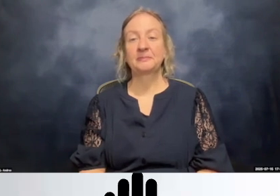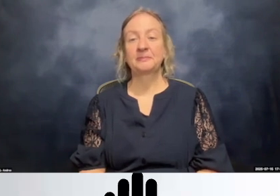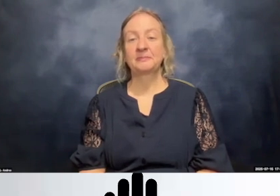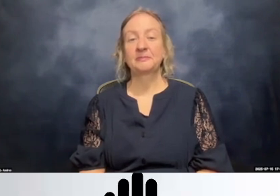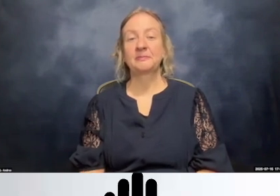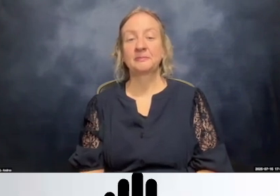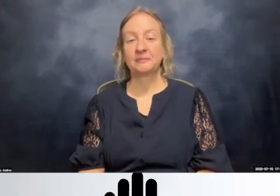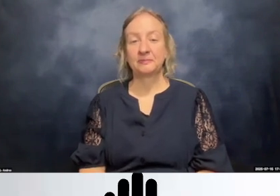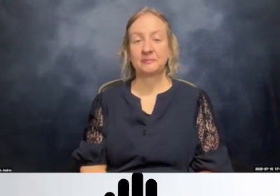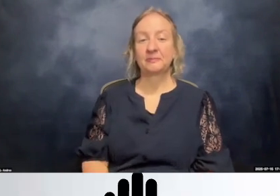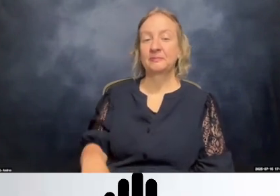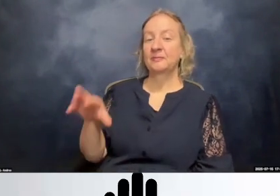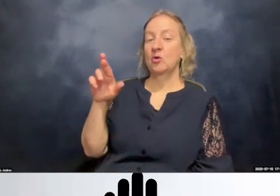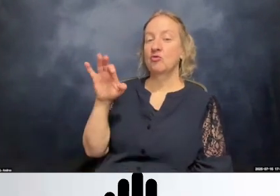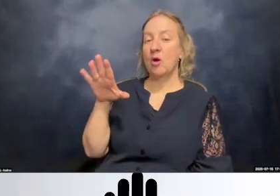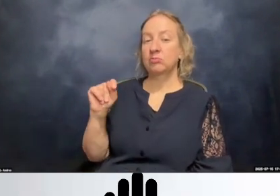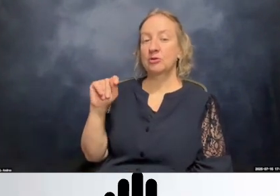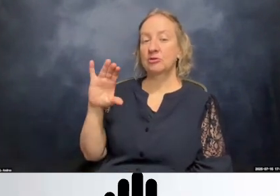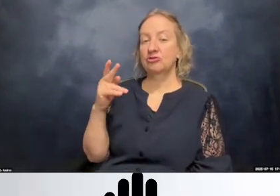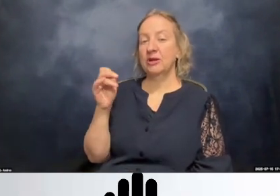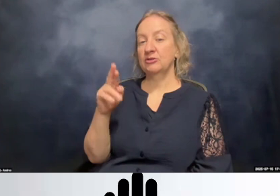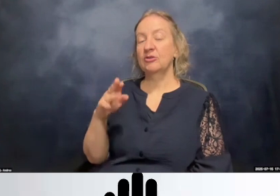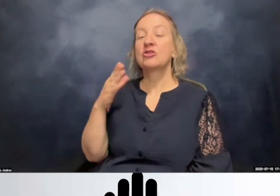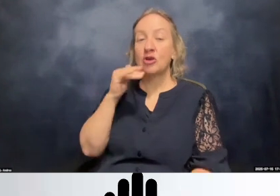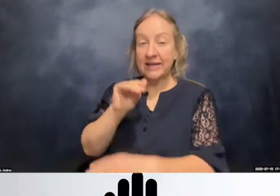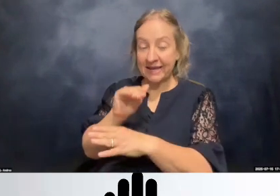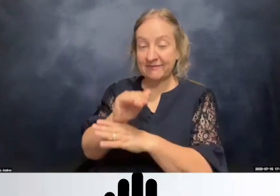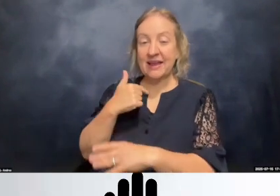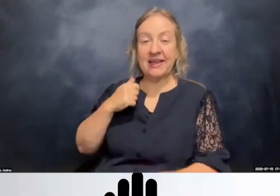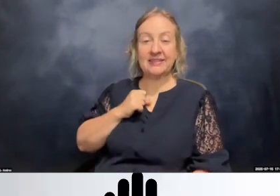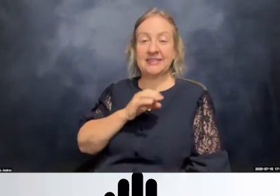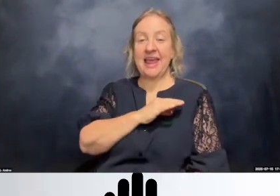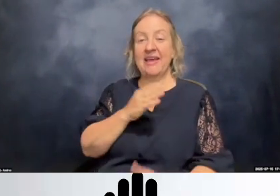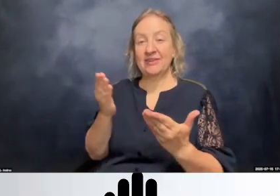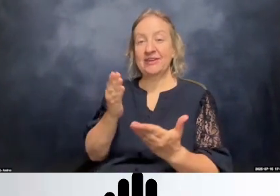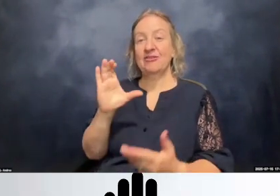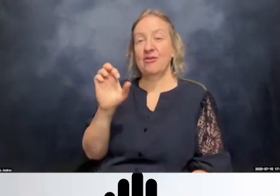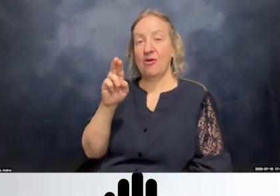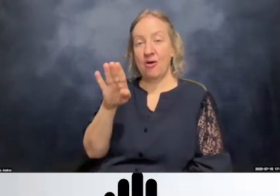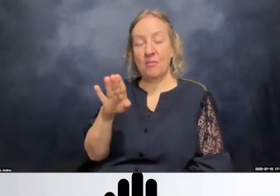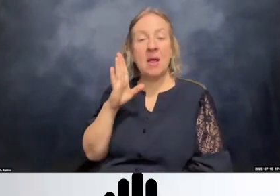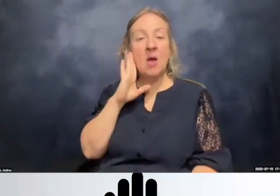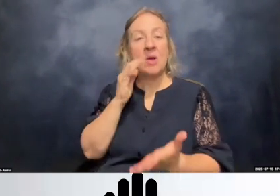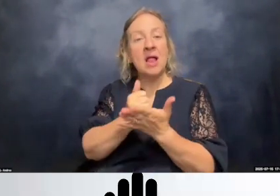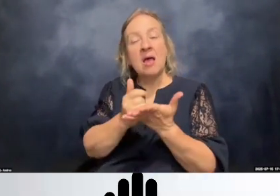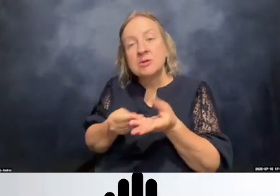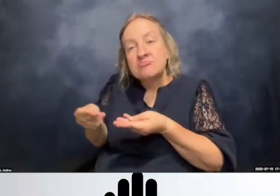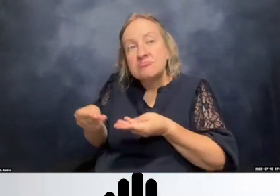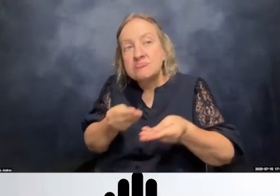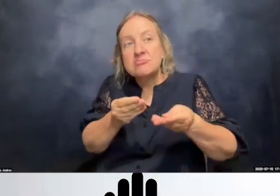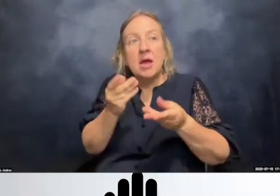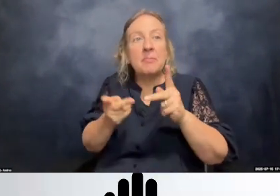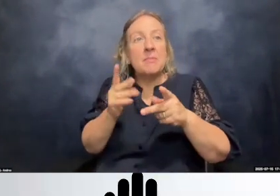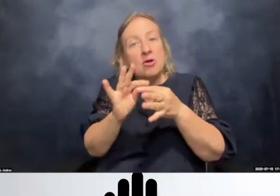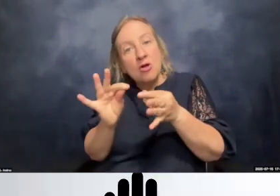Good evening. My name is Robert Chester, and I'm staff here at CARB, and I will be facilitating the comments and questions